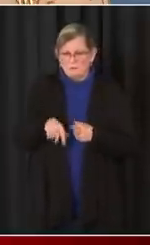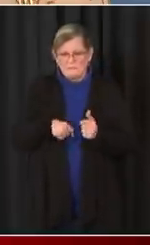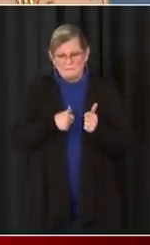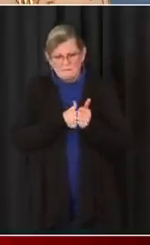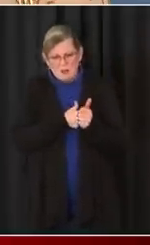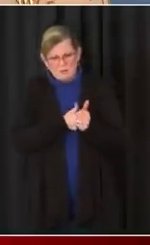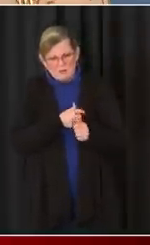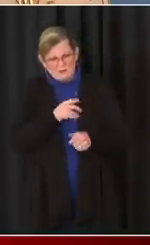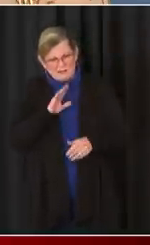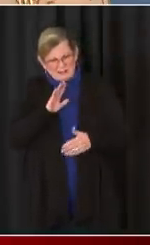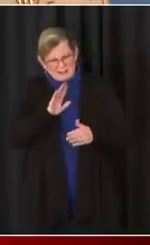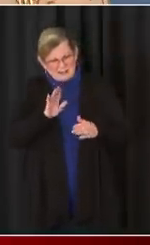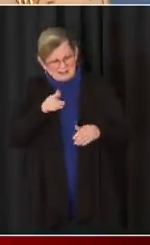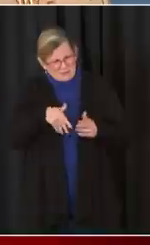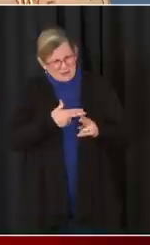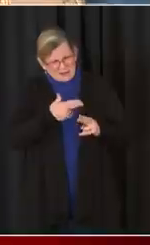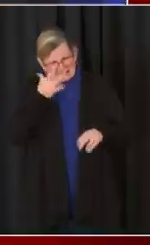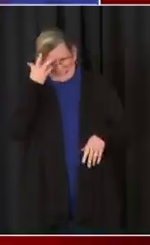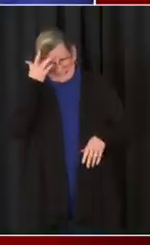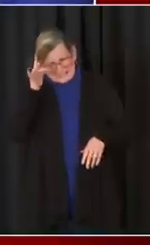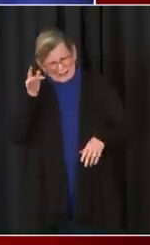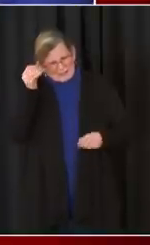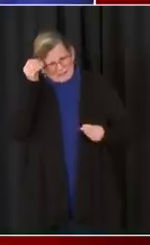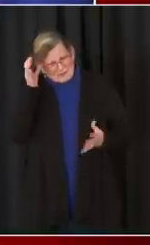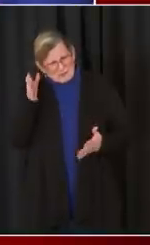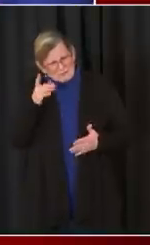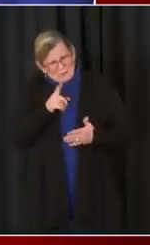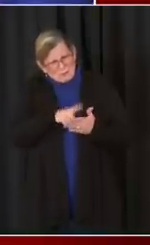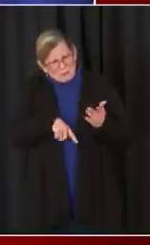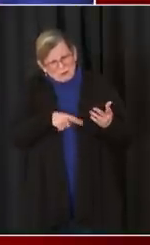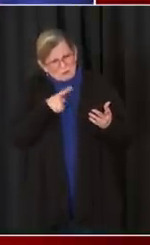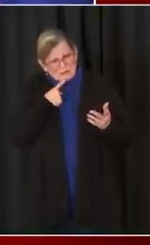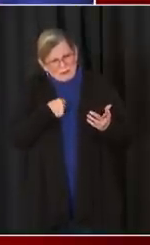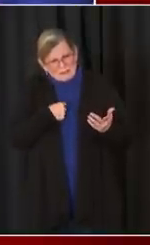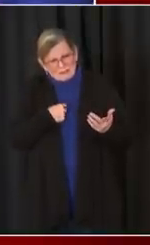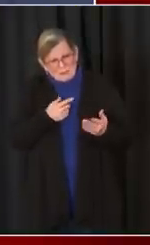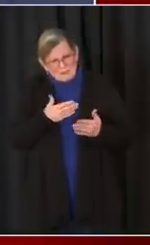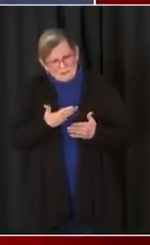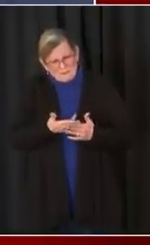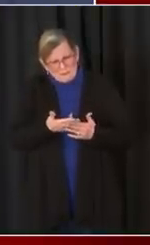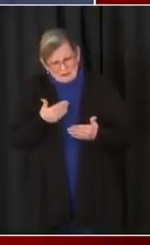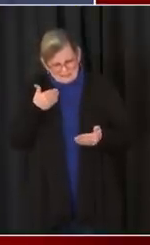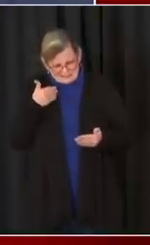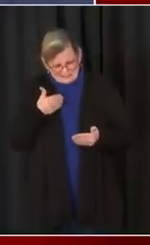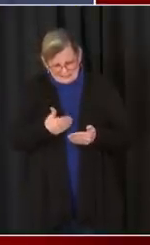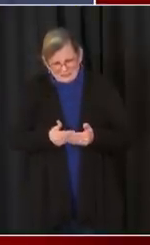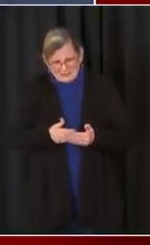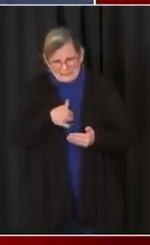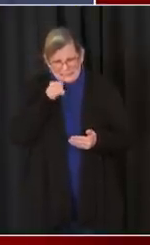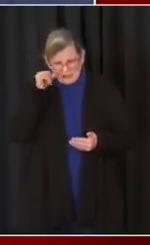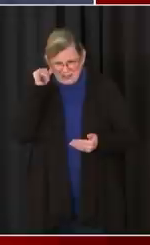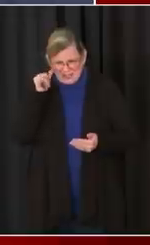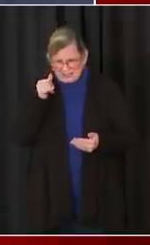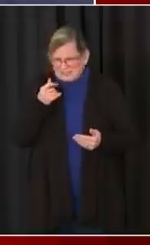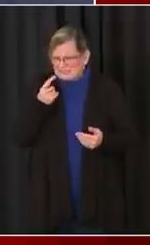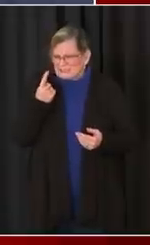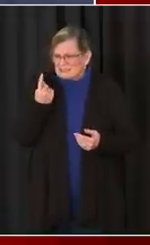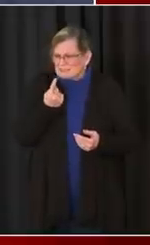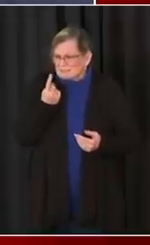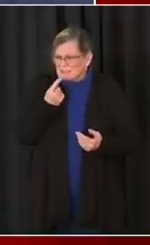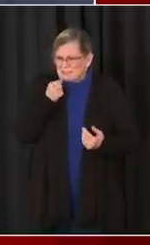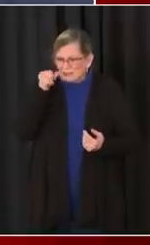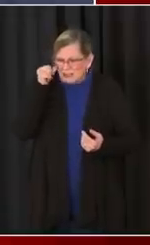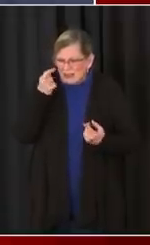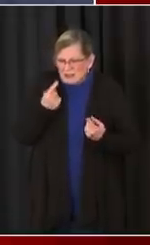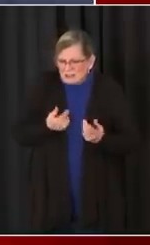secretary about intelligence, what can you tell us about the intelligence you had leading up to yesterday? And was there any intelligence that suggested